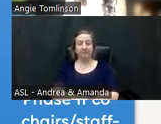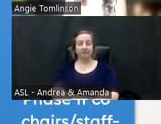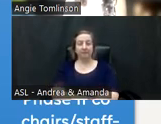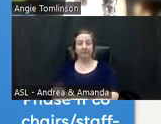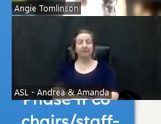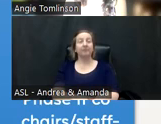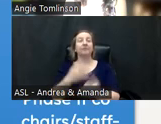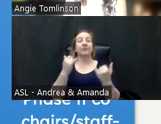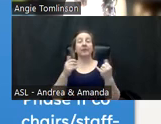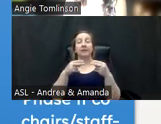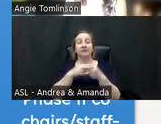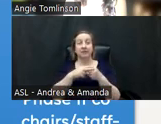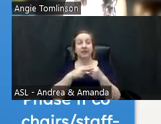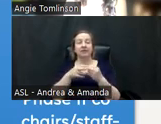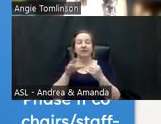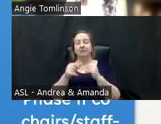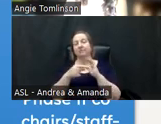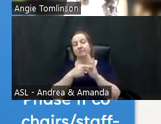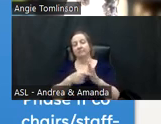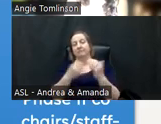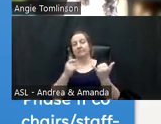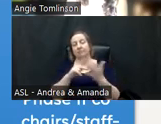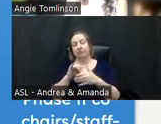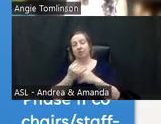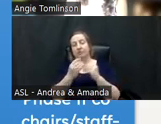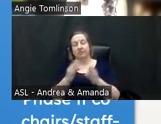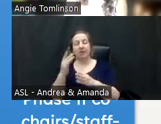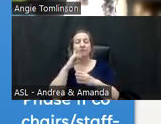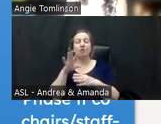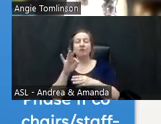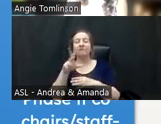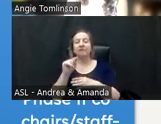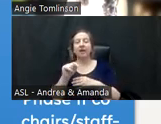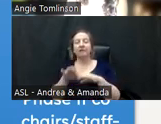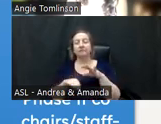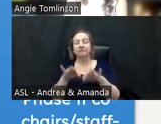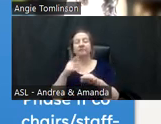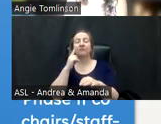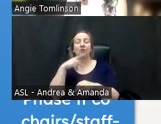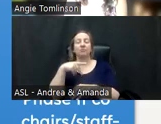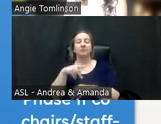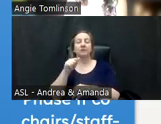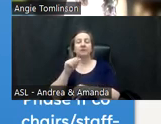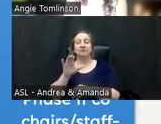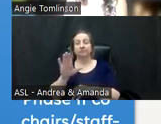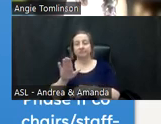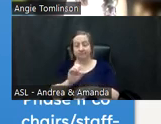This slide is the current project plan for the fact-finding phase of the Police Accountability Commission's